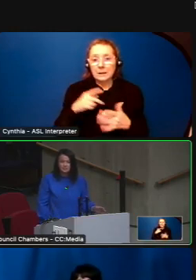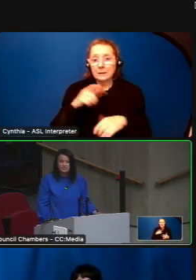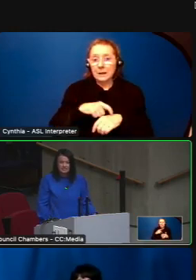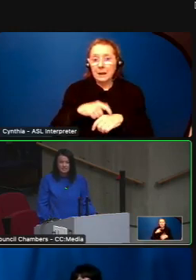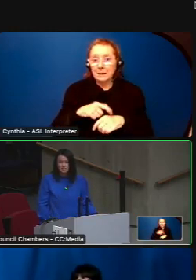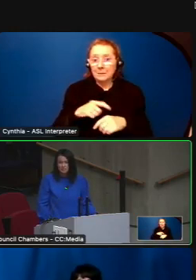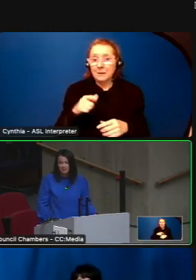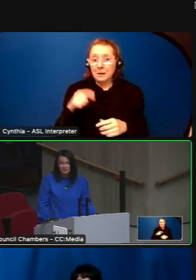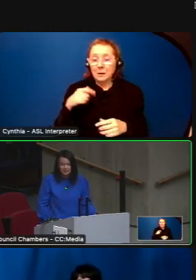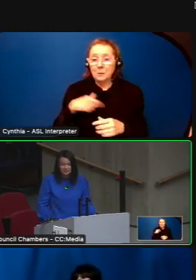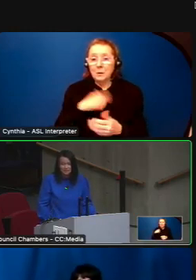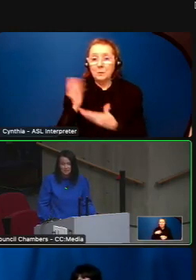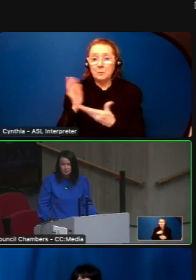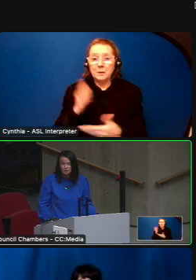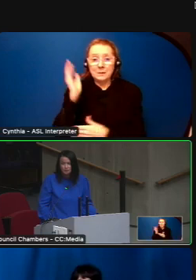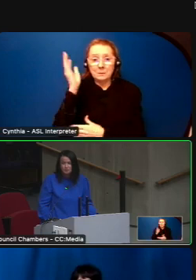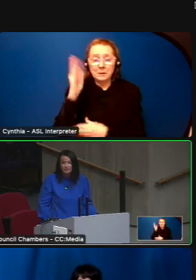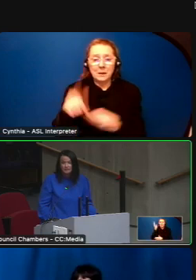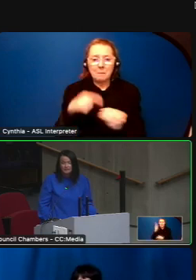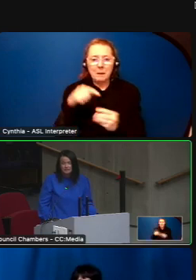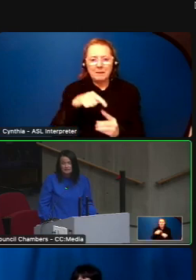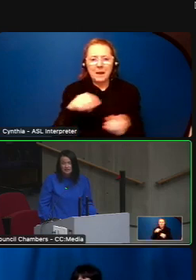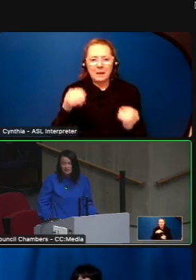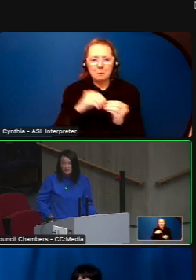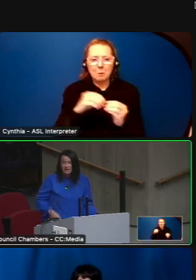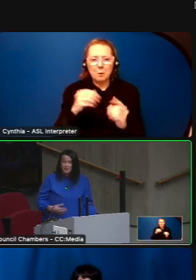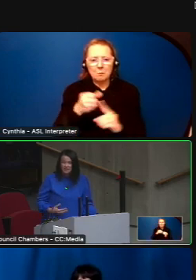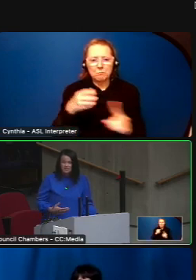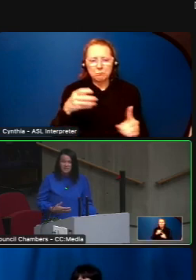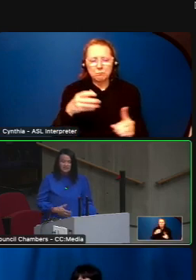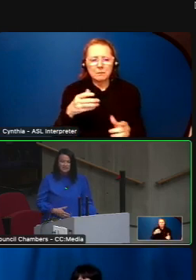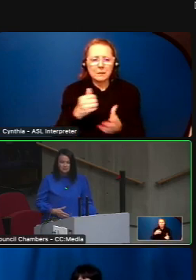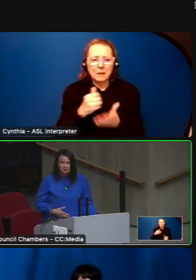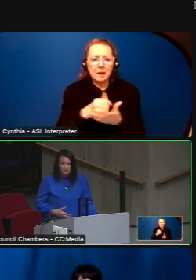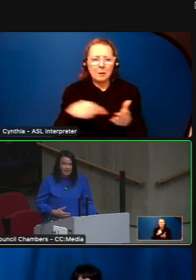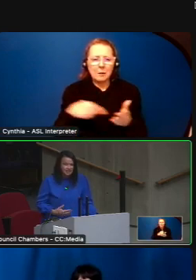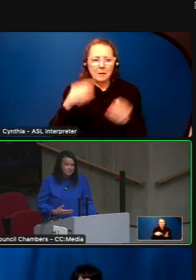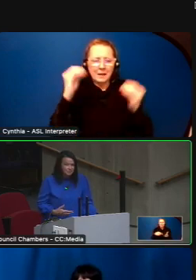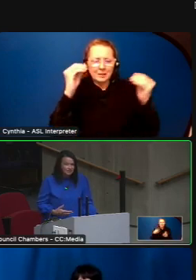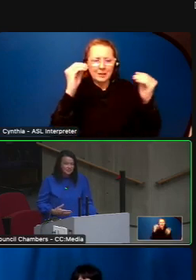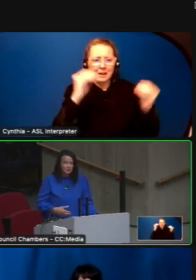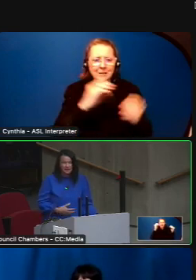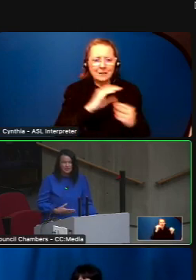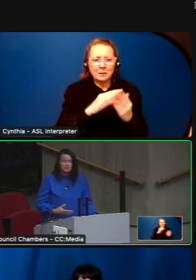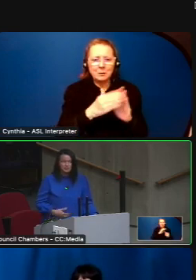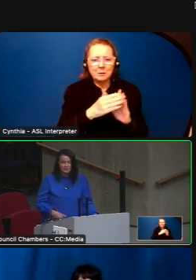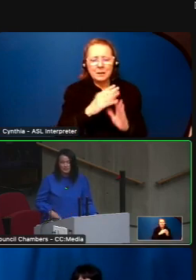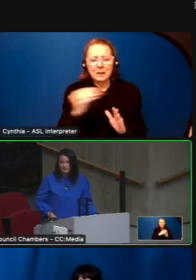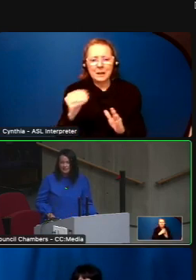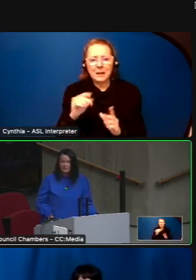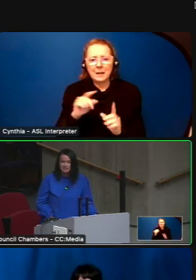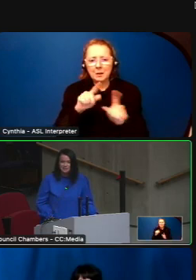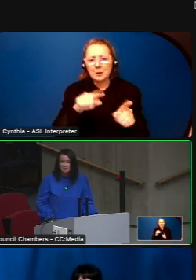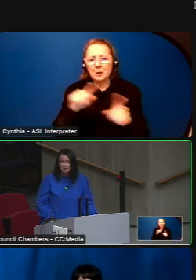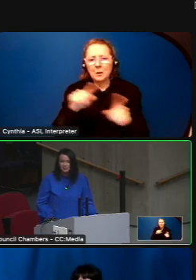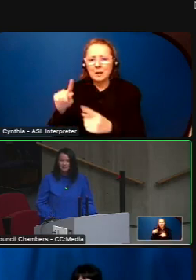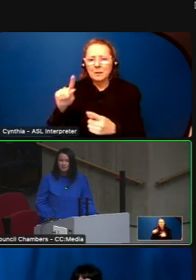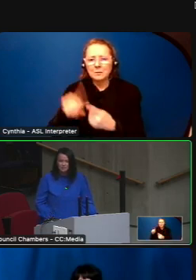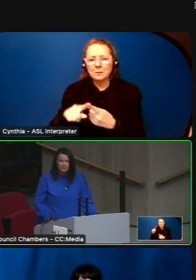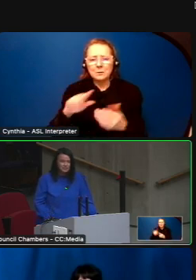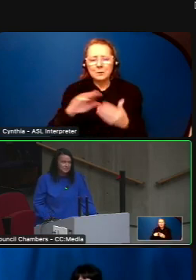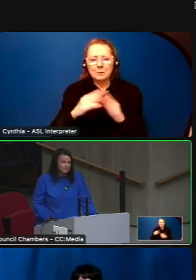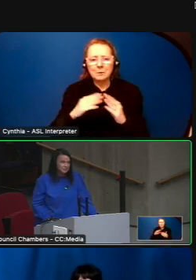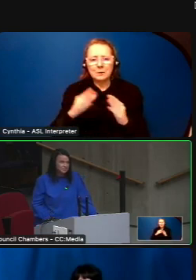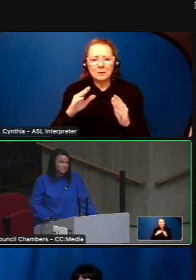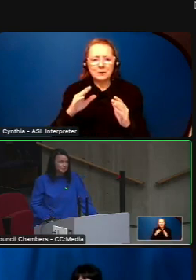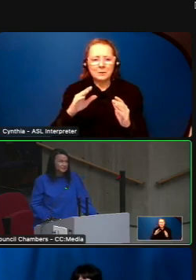some presentations regarding this to you to help educate the community, as well as going out to community events about our moving to